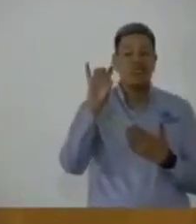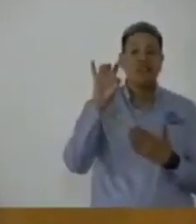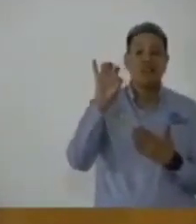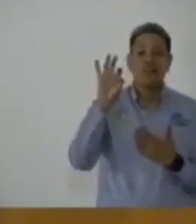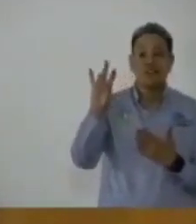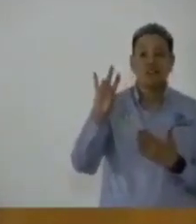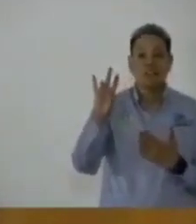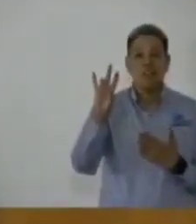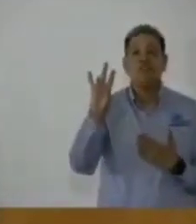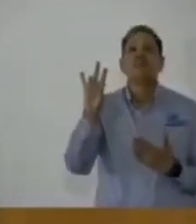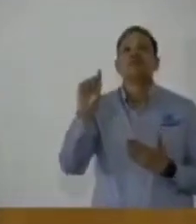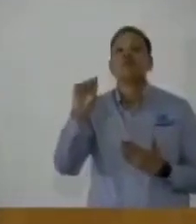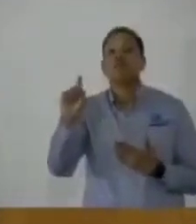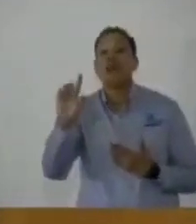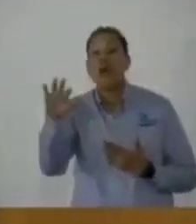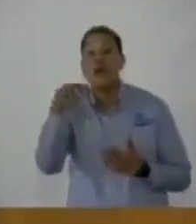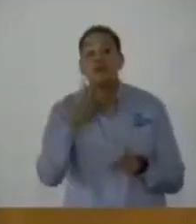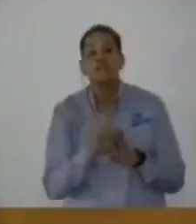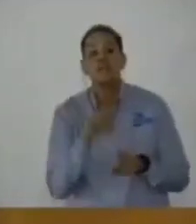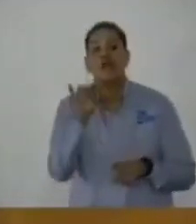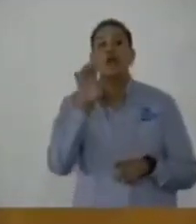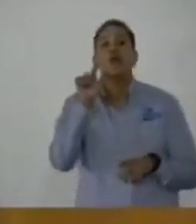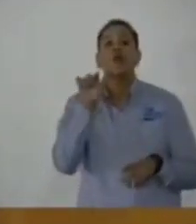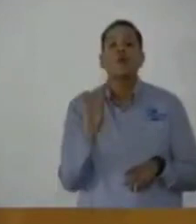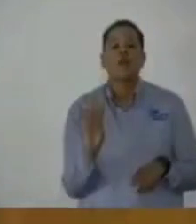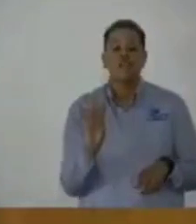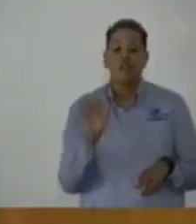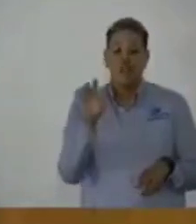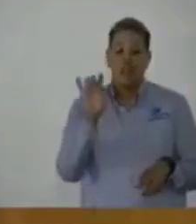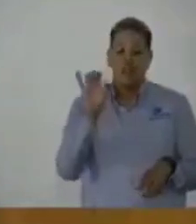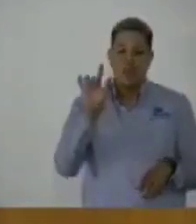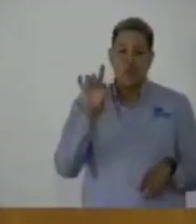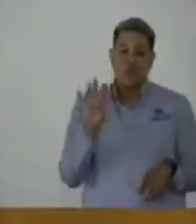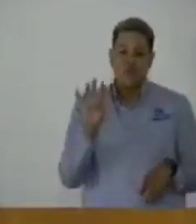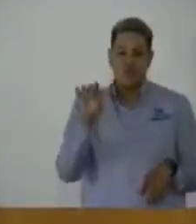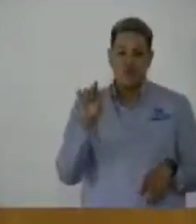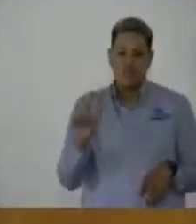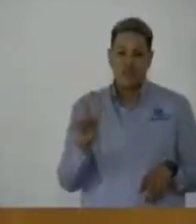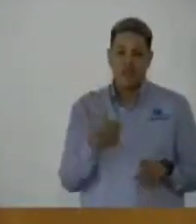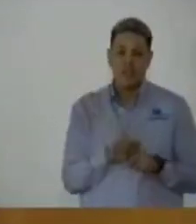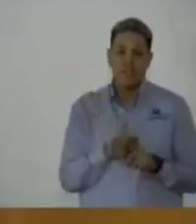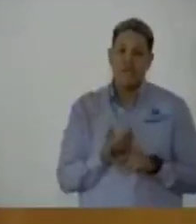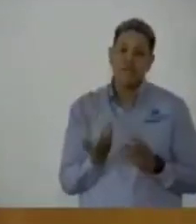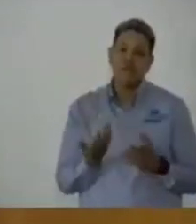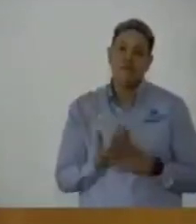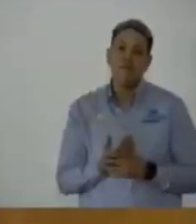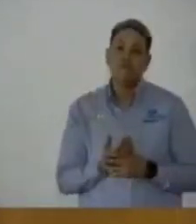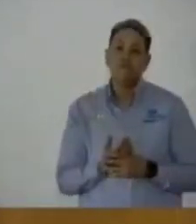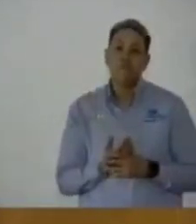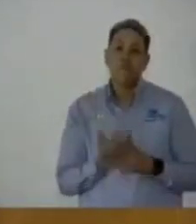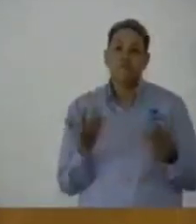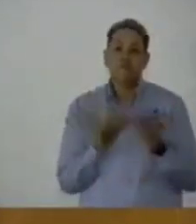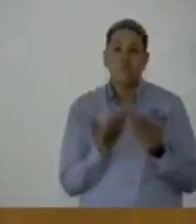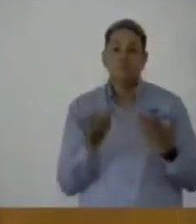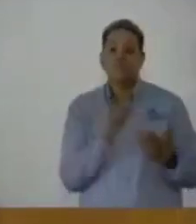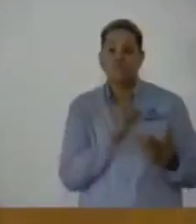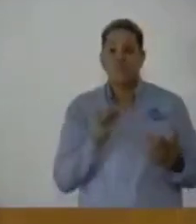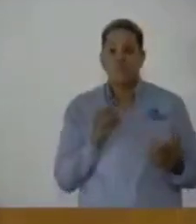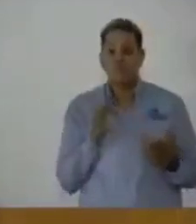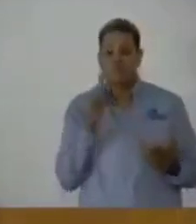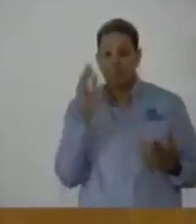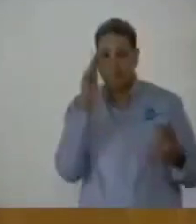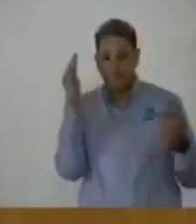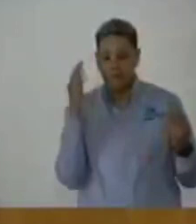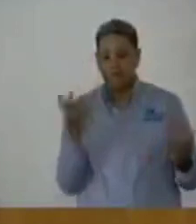897, of which taxes is 824, all in line with what Senator Hill says. But now I want to take a